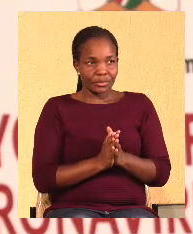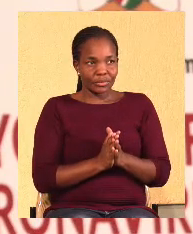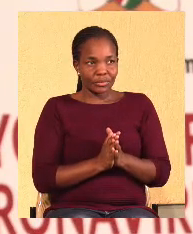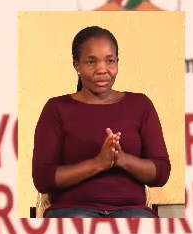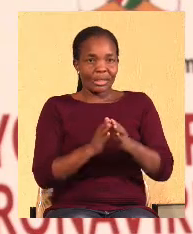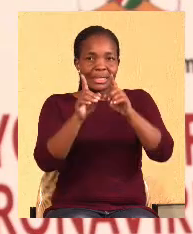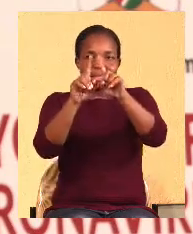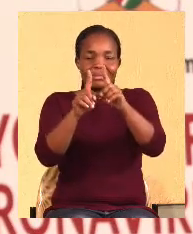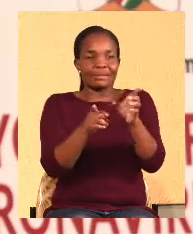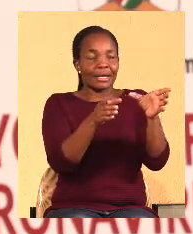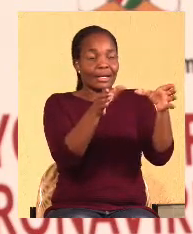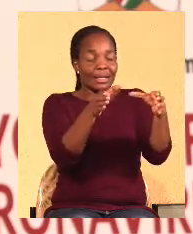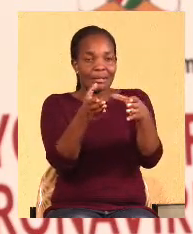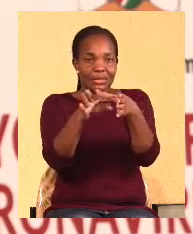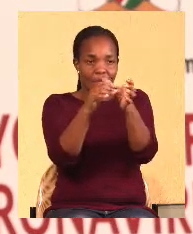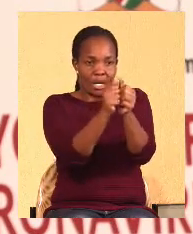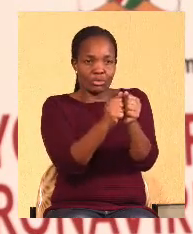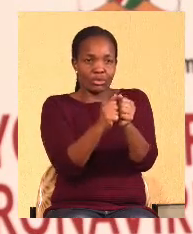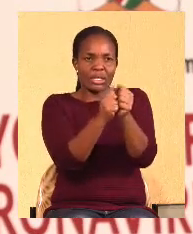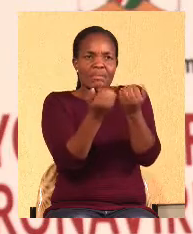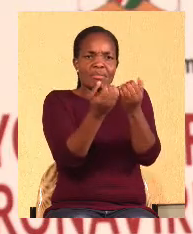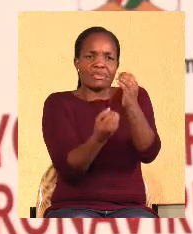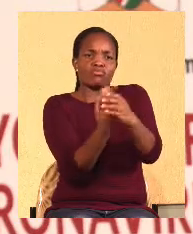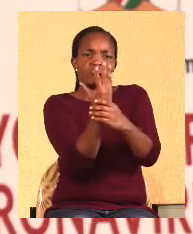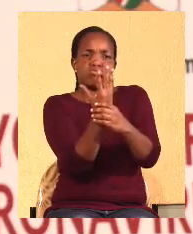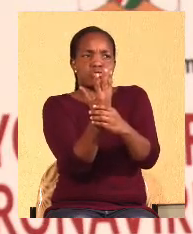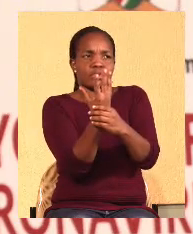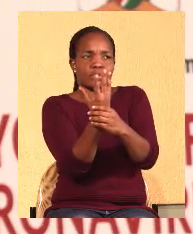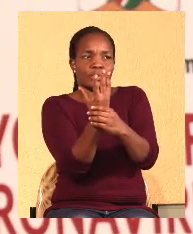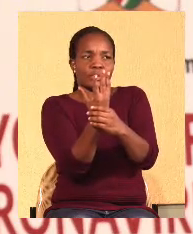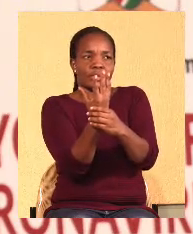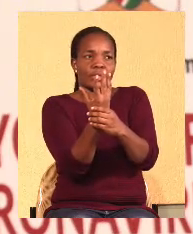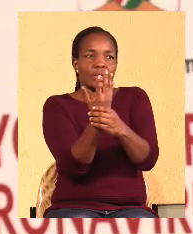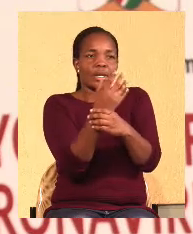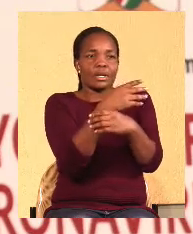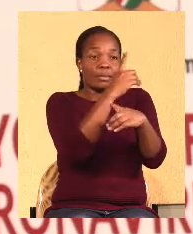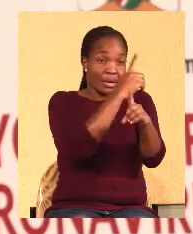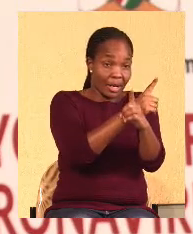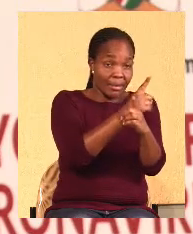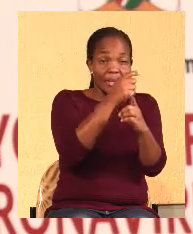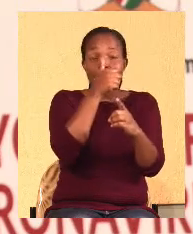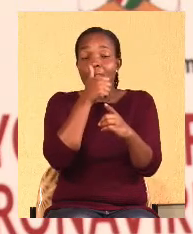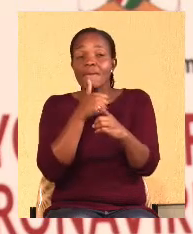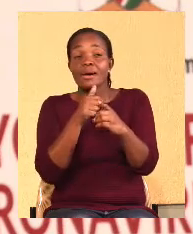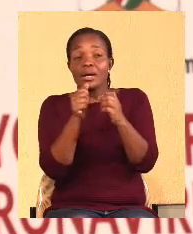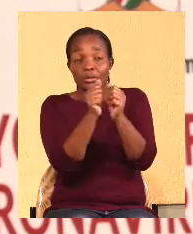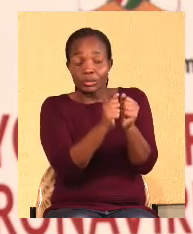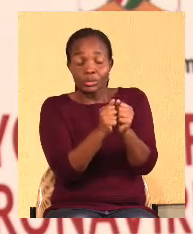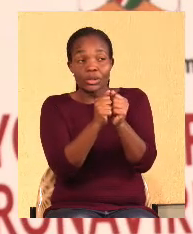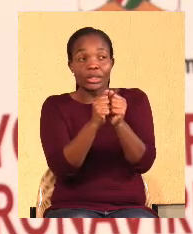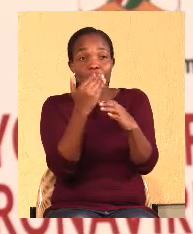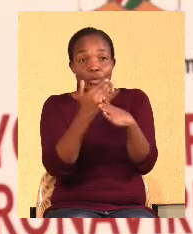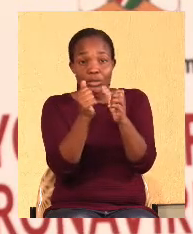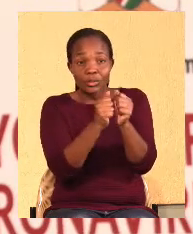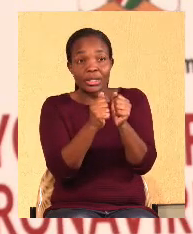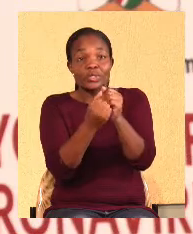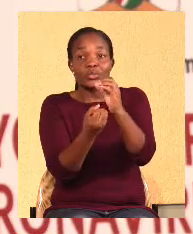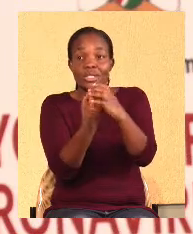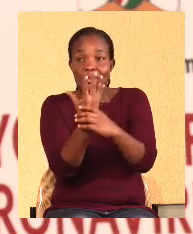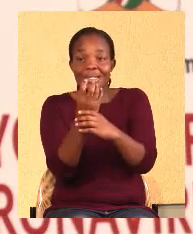come together and create both public and private to establish their